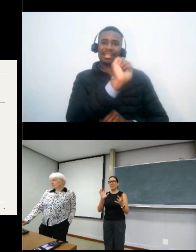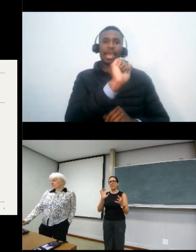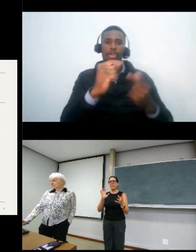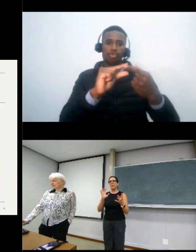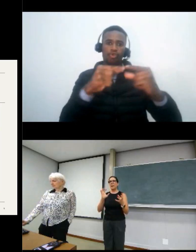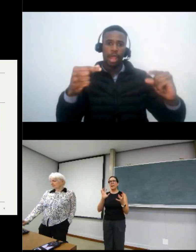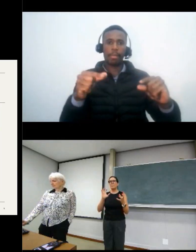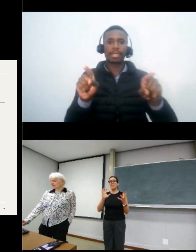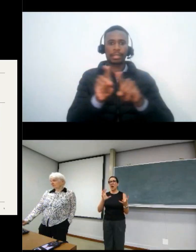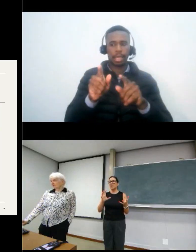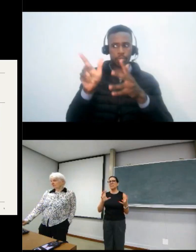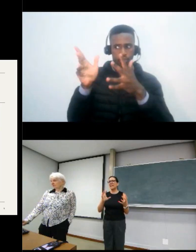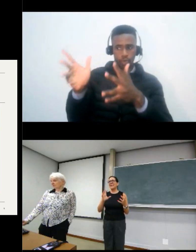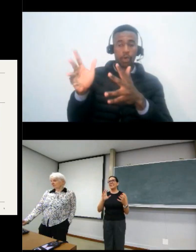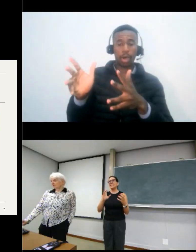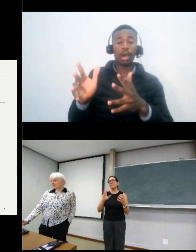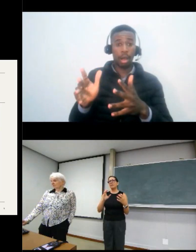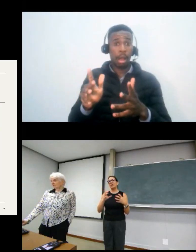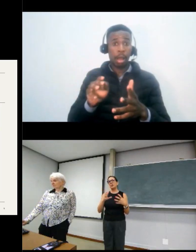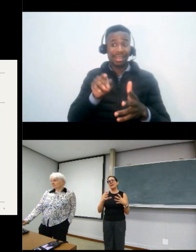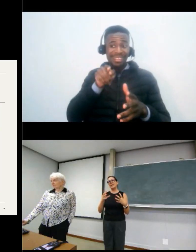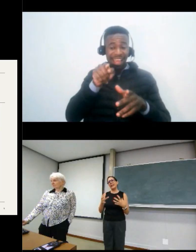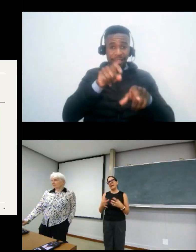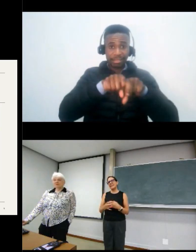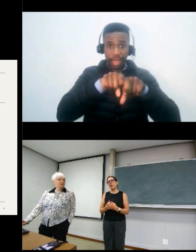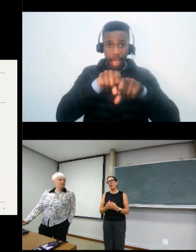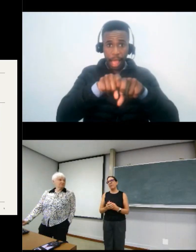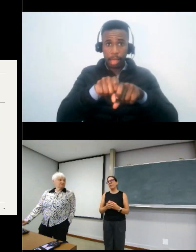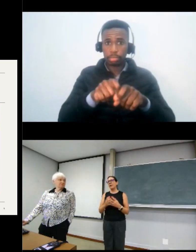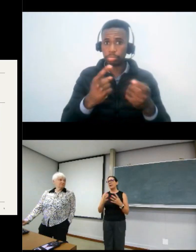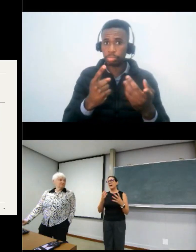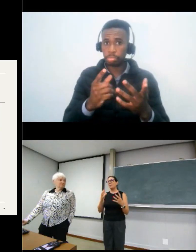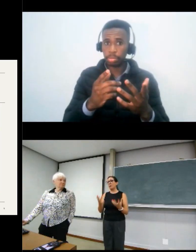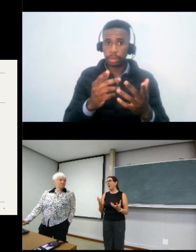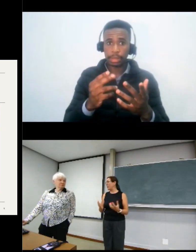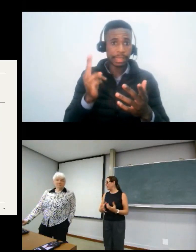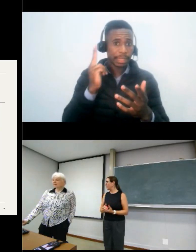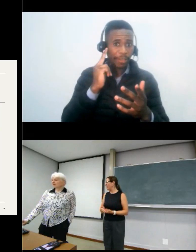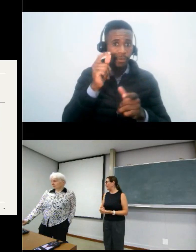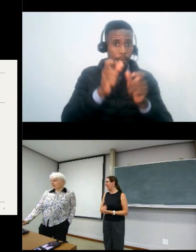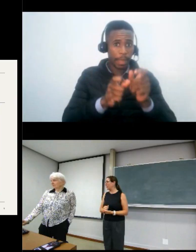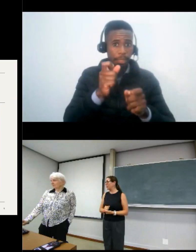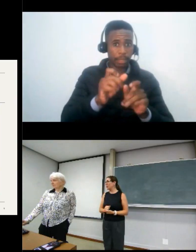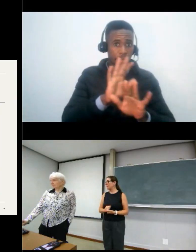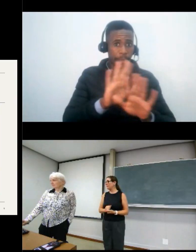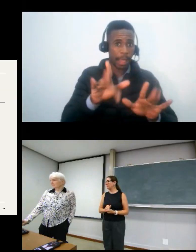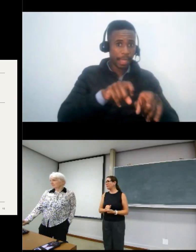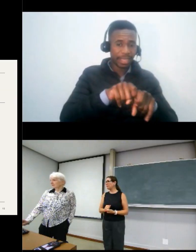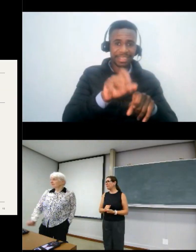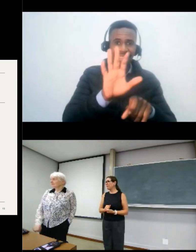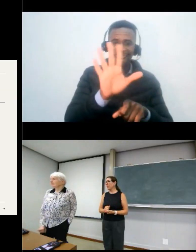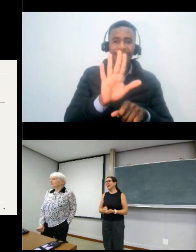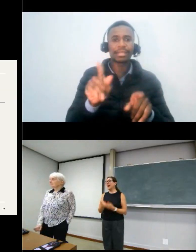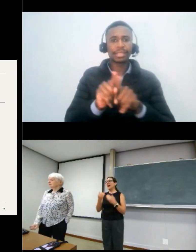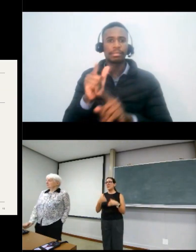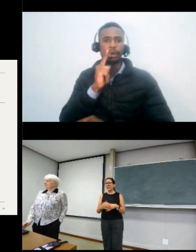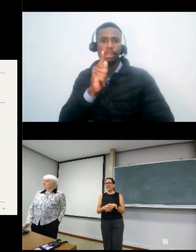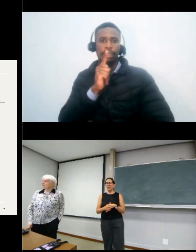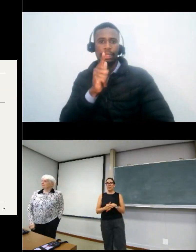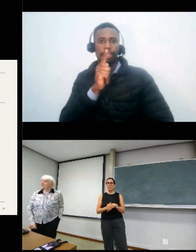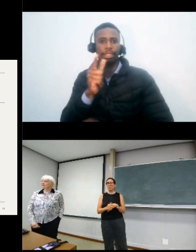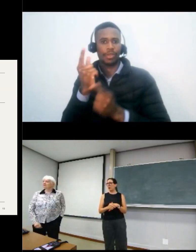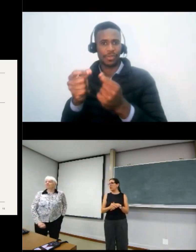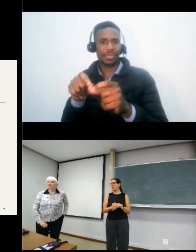this kind of task is a very good indicator of the grammar of a language.